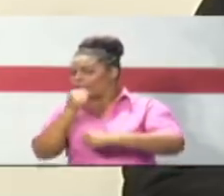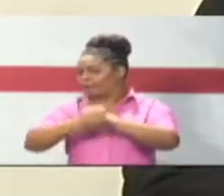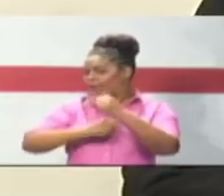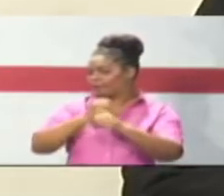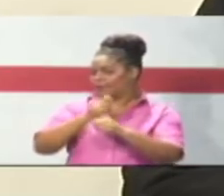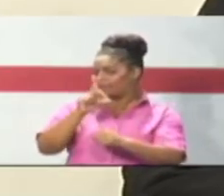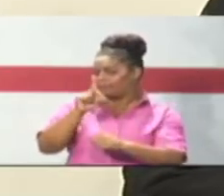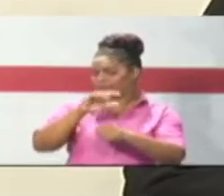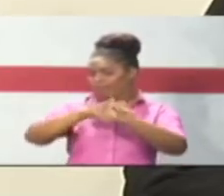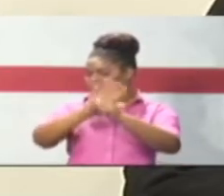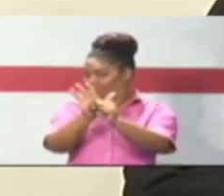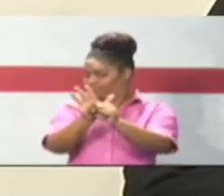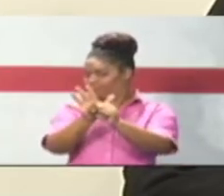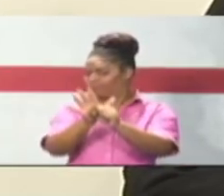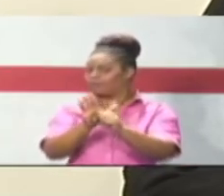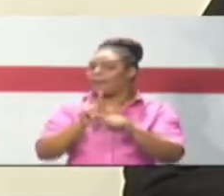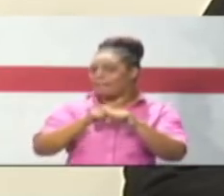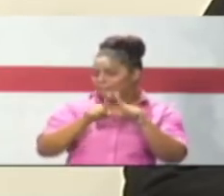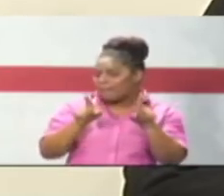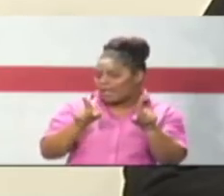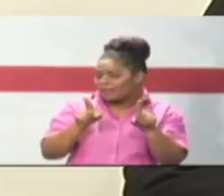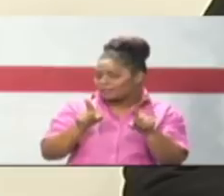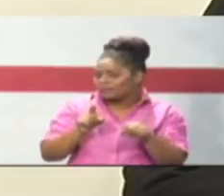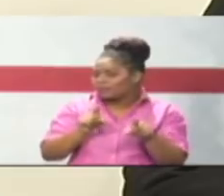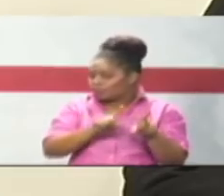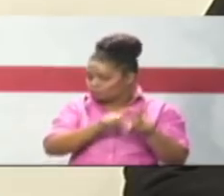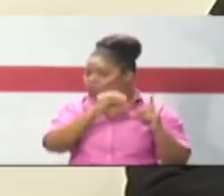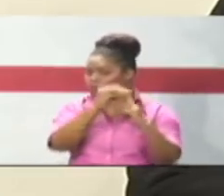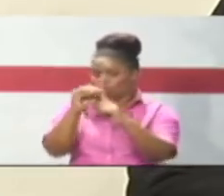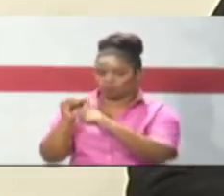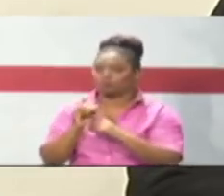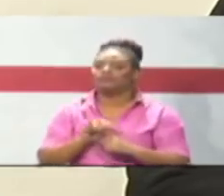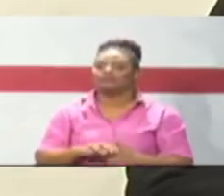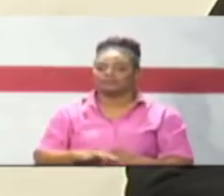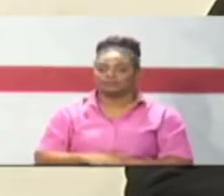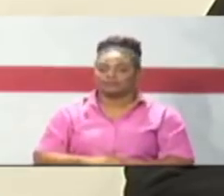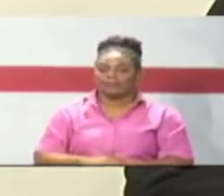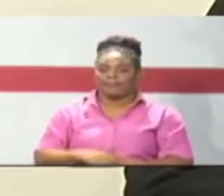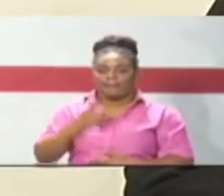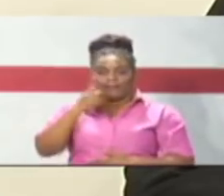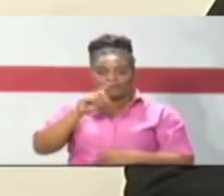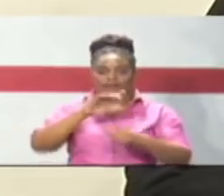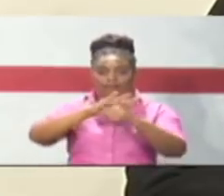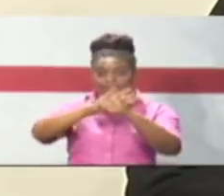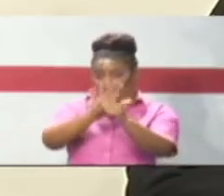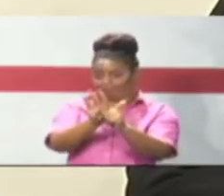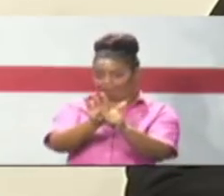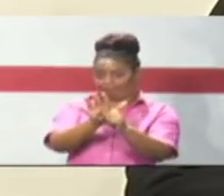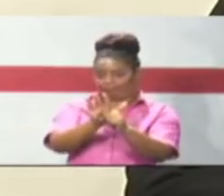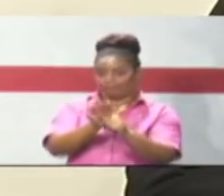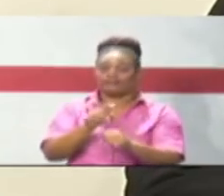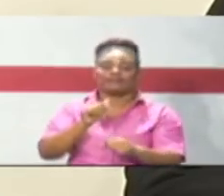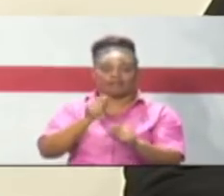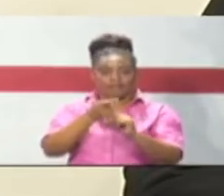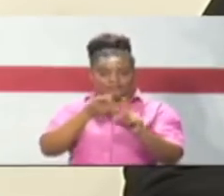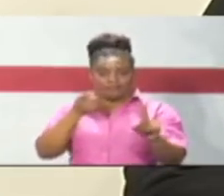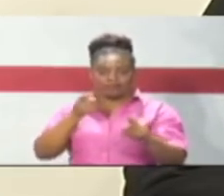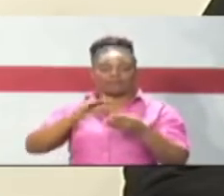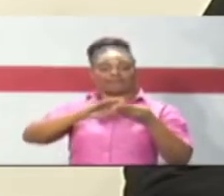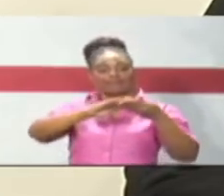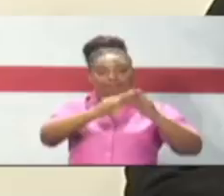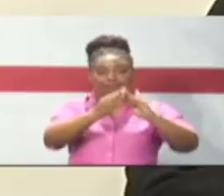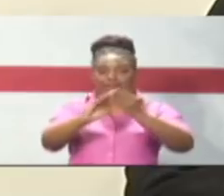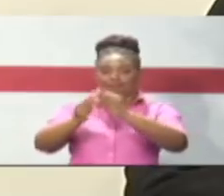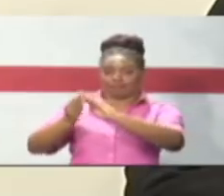ensure that we're not missing anything. And bearing in mind that because we don't sequence all, if there are cases that